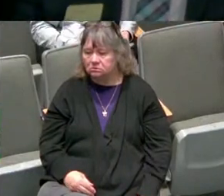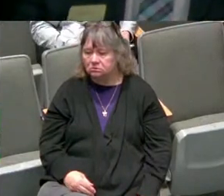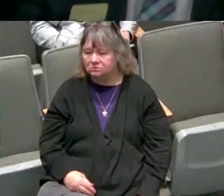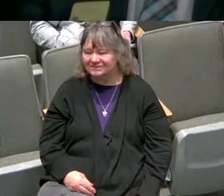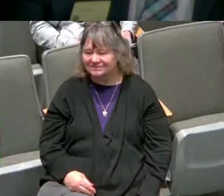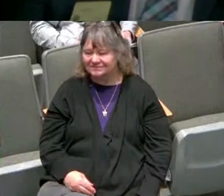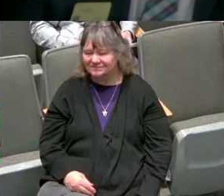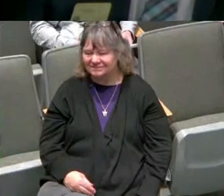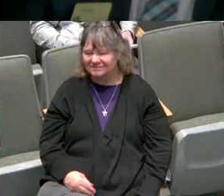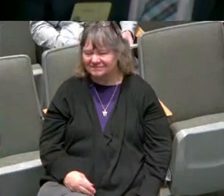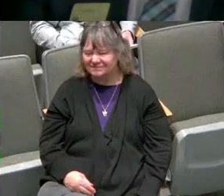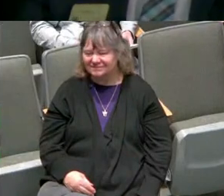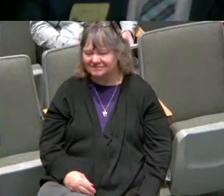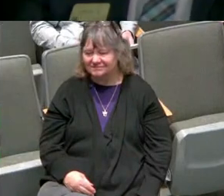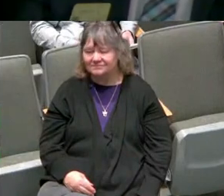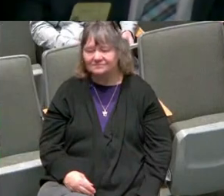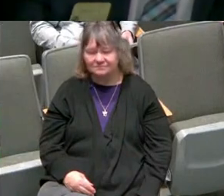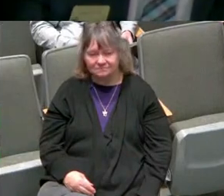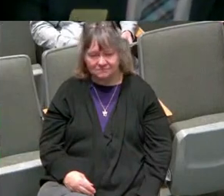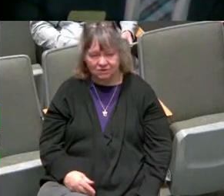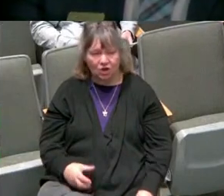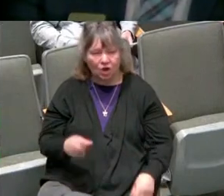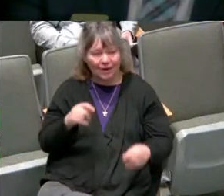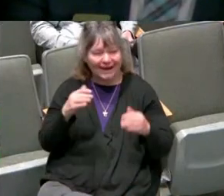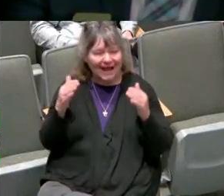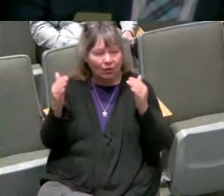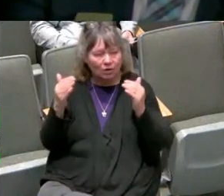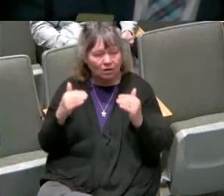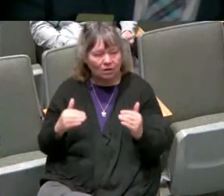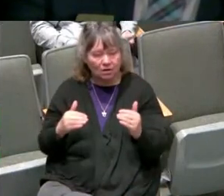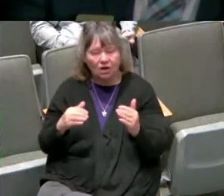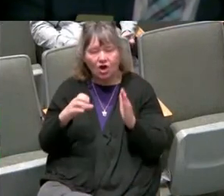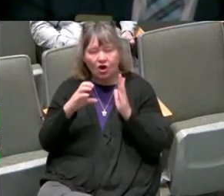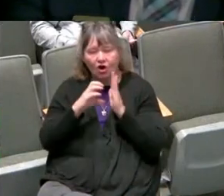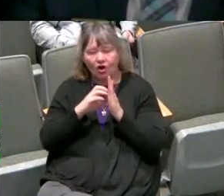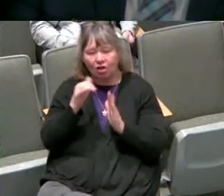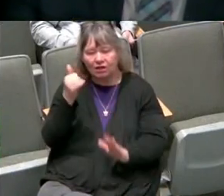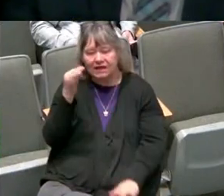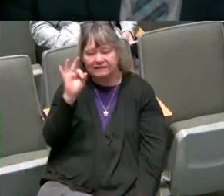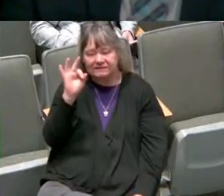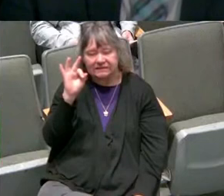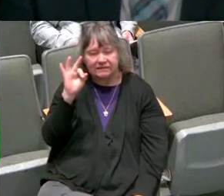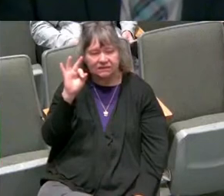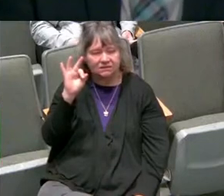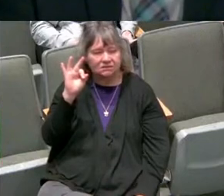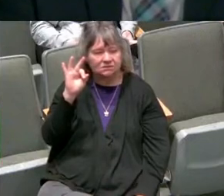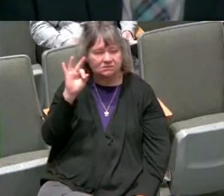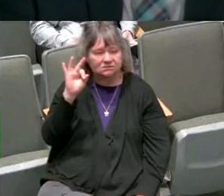okay we're moving on now to article 19.